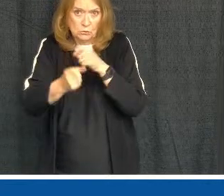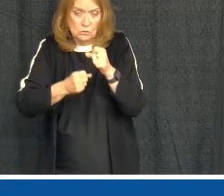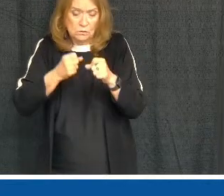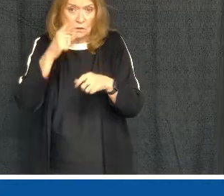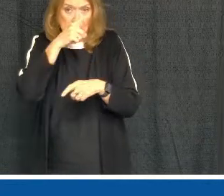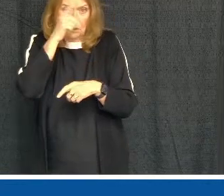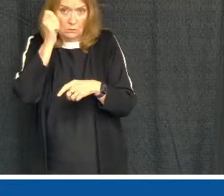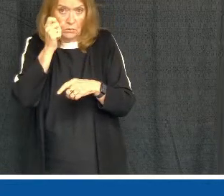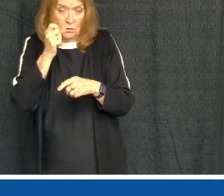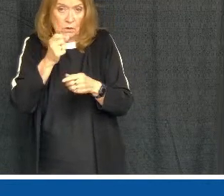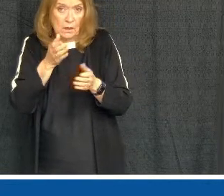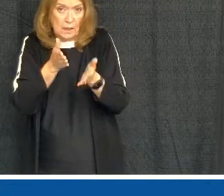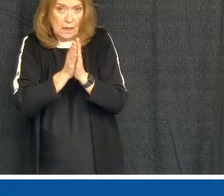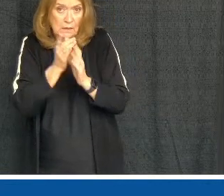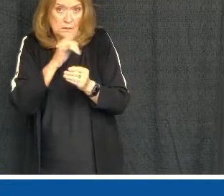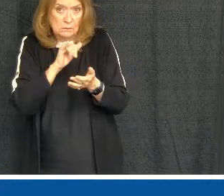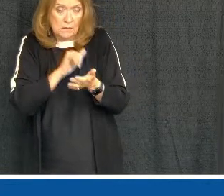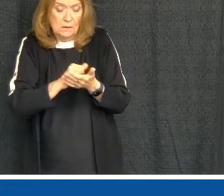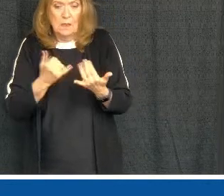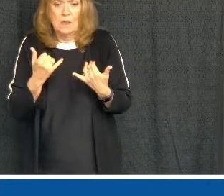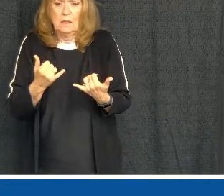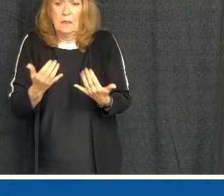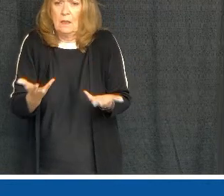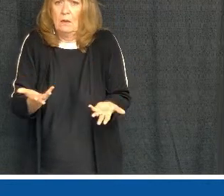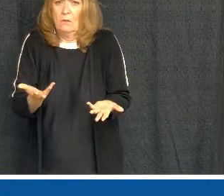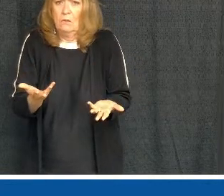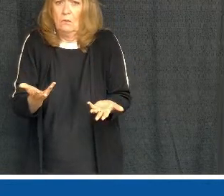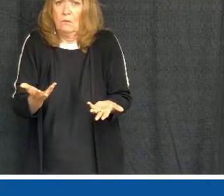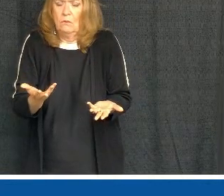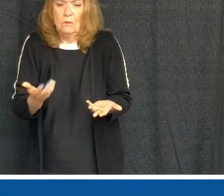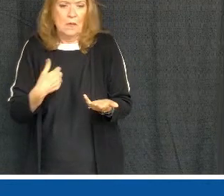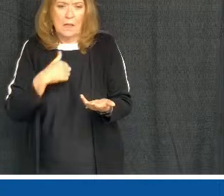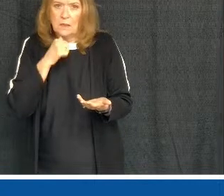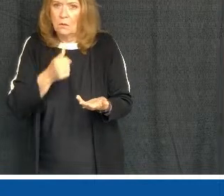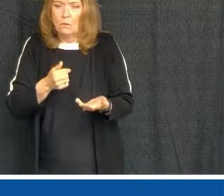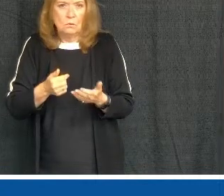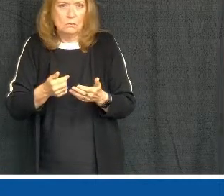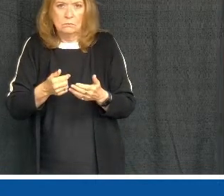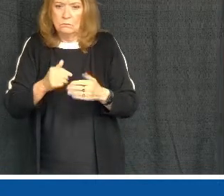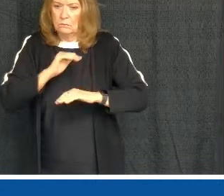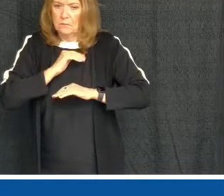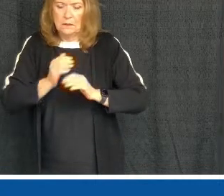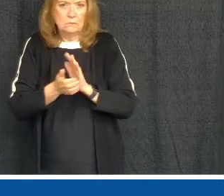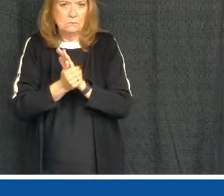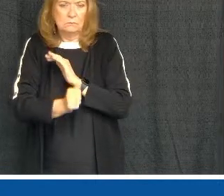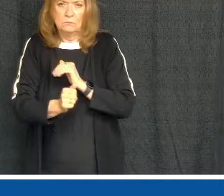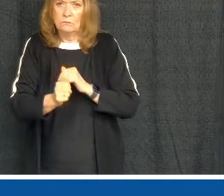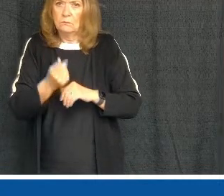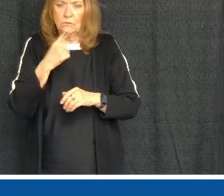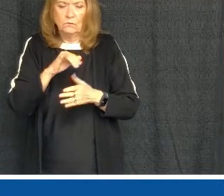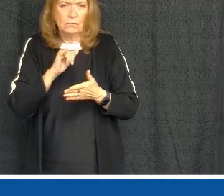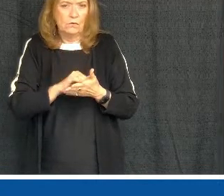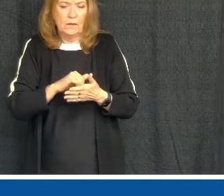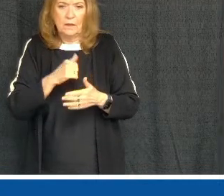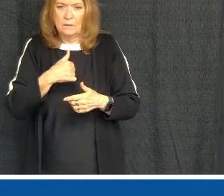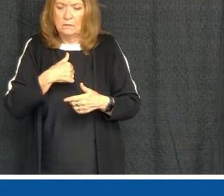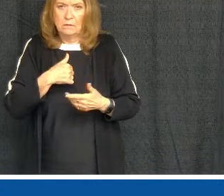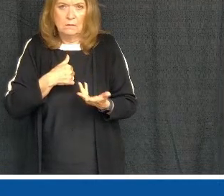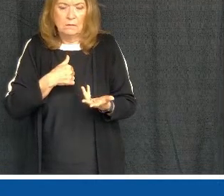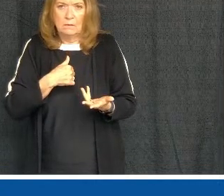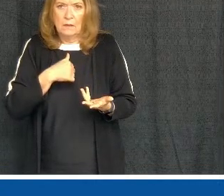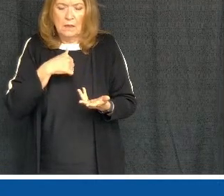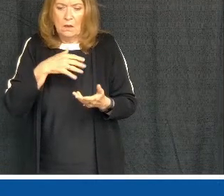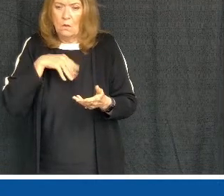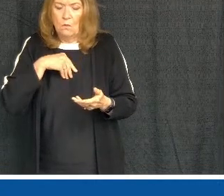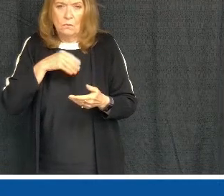that. And now here we sit. I don't qualify for that based off of that presentation. I've not owned the home long enough. So